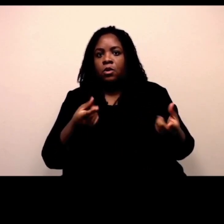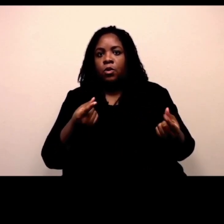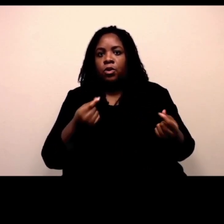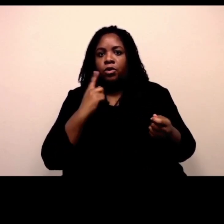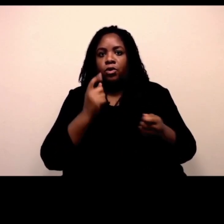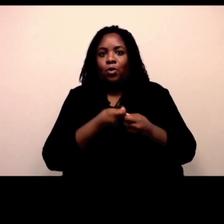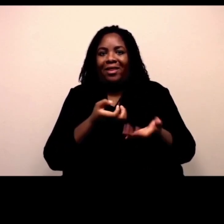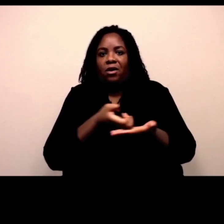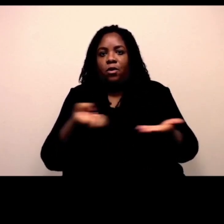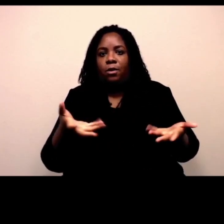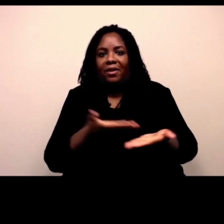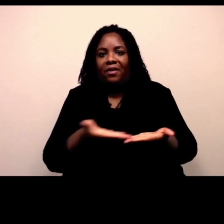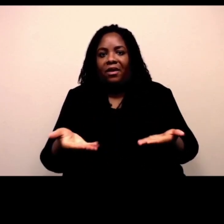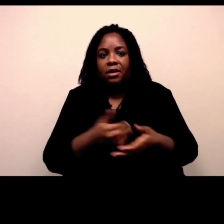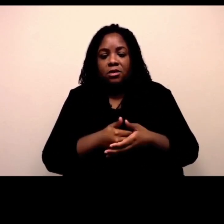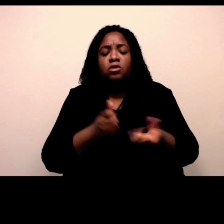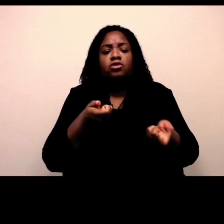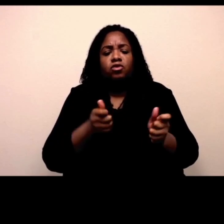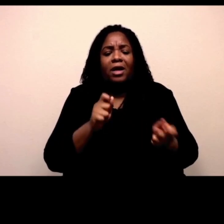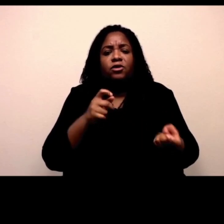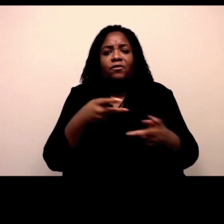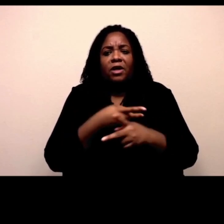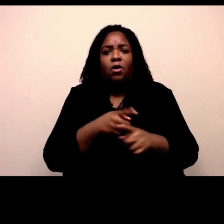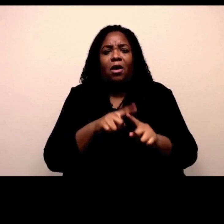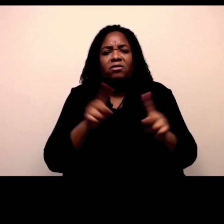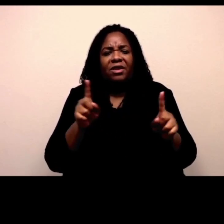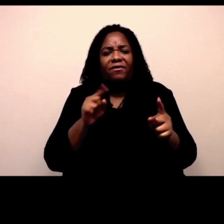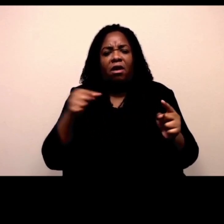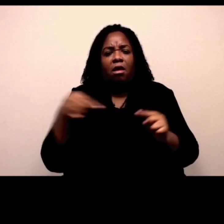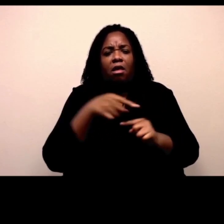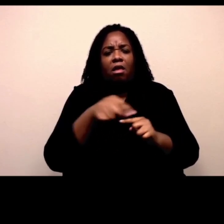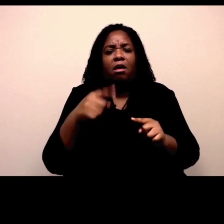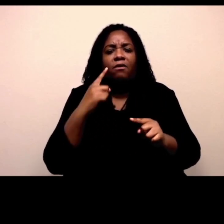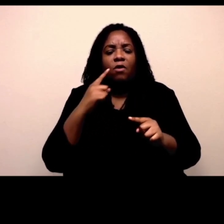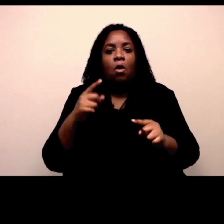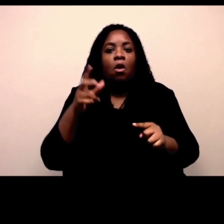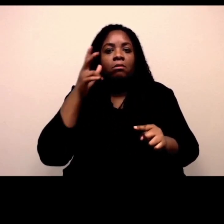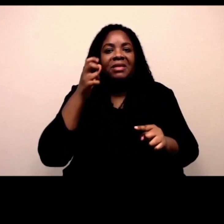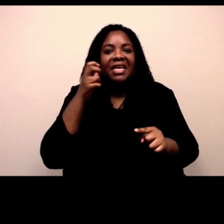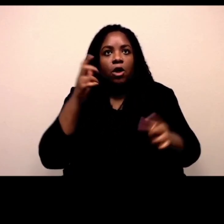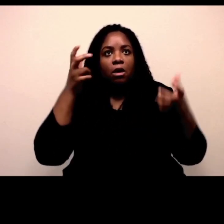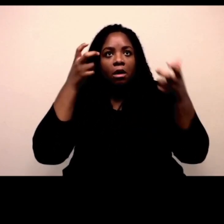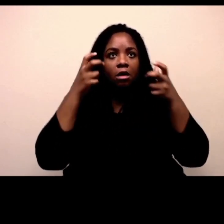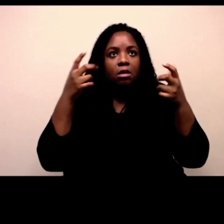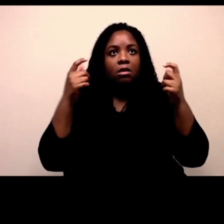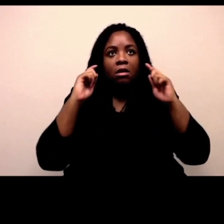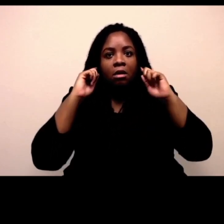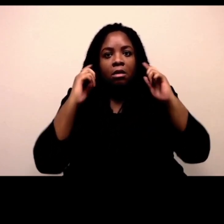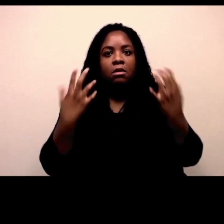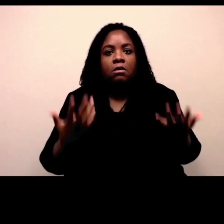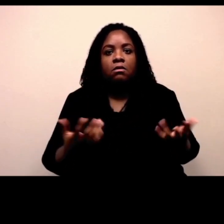trying to always come up with alternatives for audio, that's always a huge thing, a